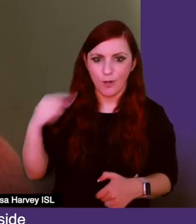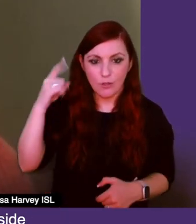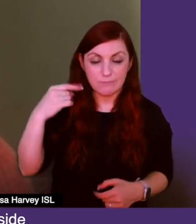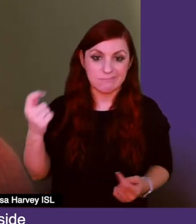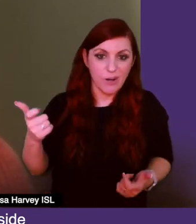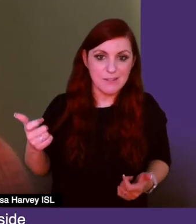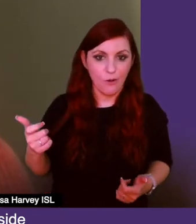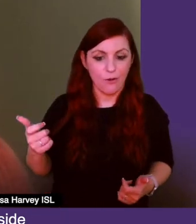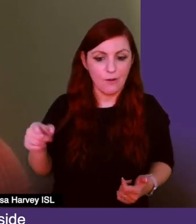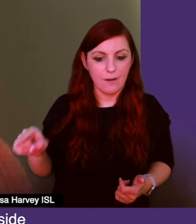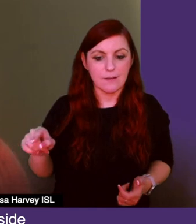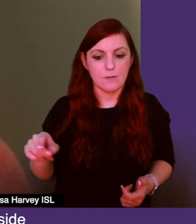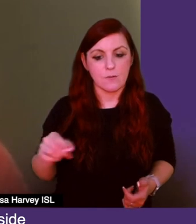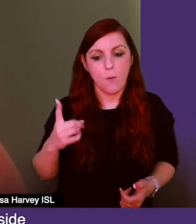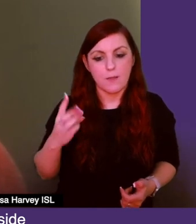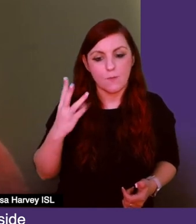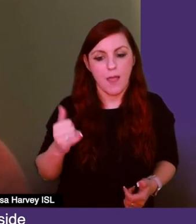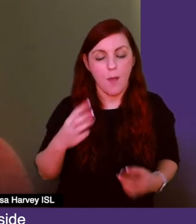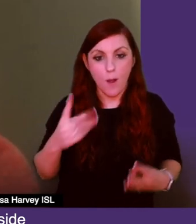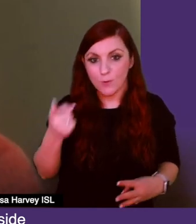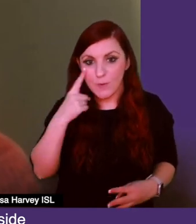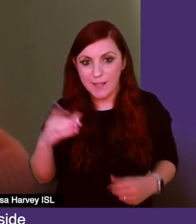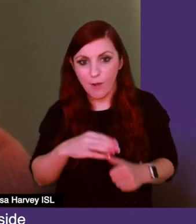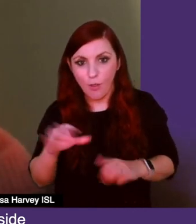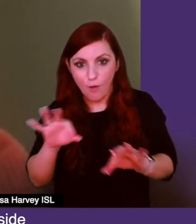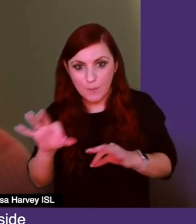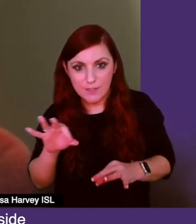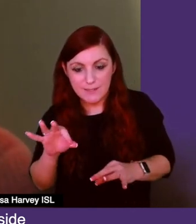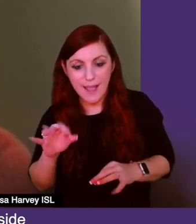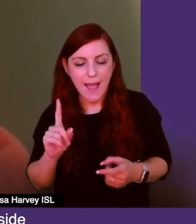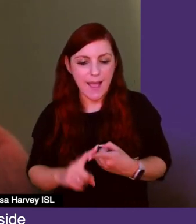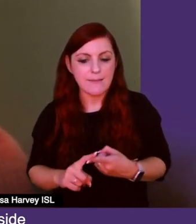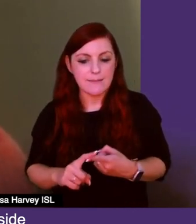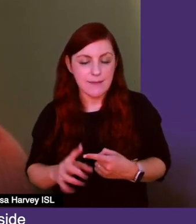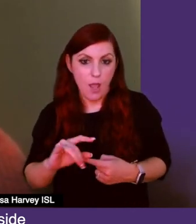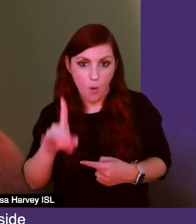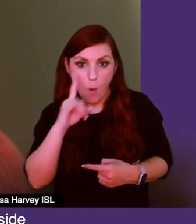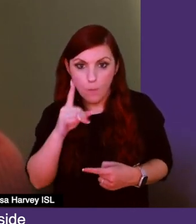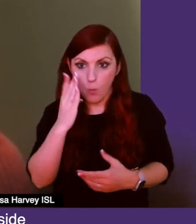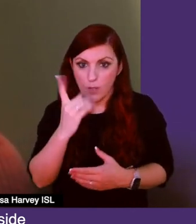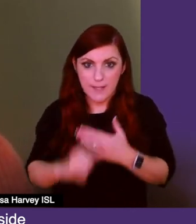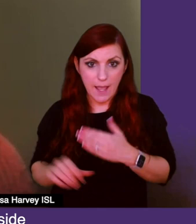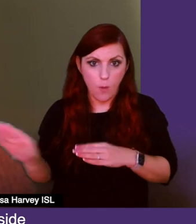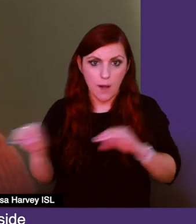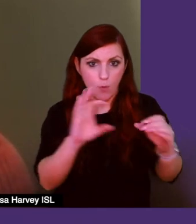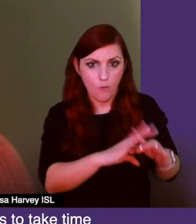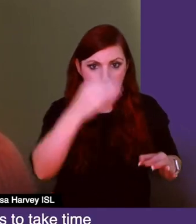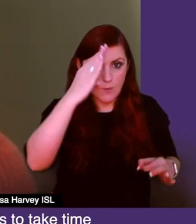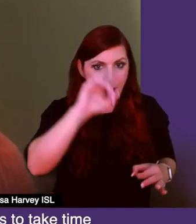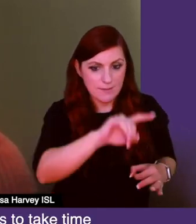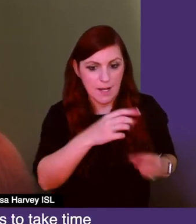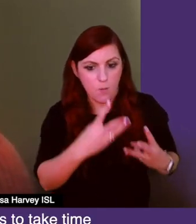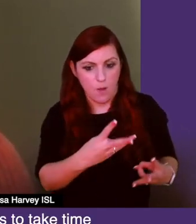was a big reason in my wanting to see the other side of the coin. And also I do hope to move back to Ireland someday,